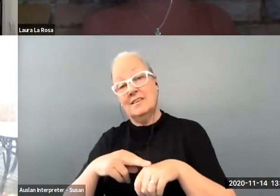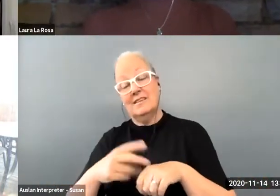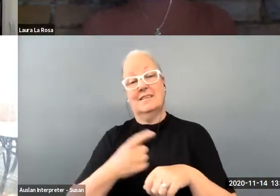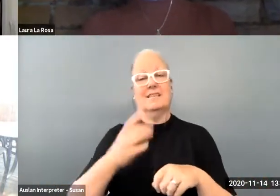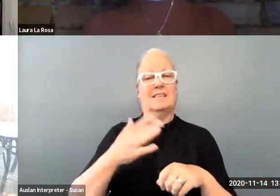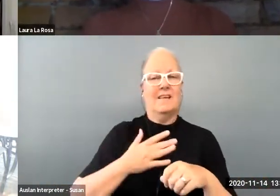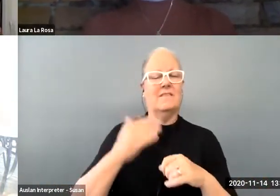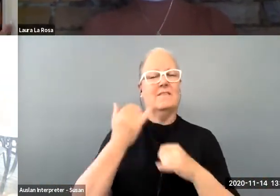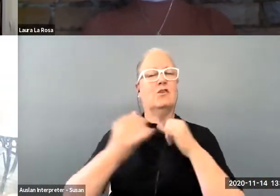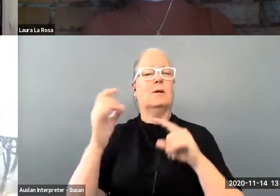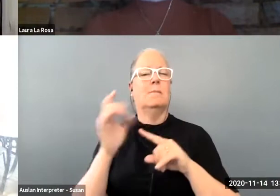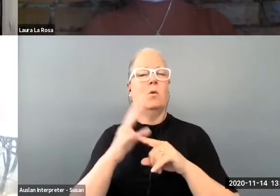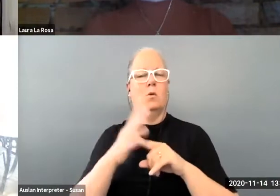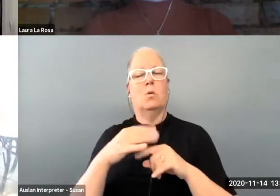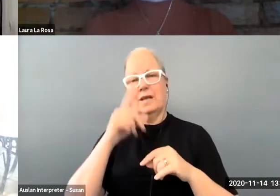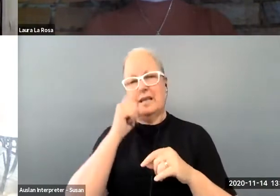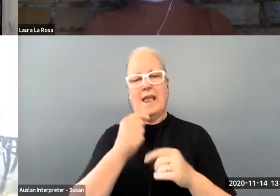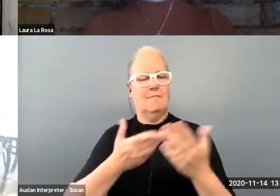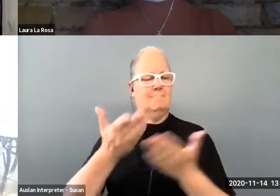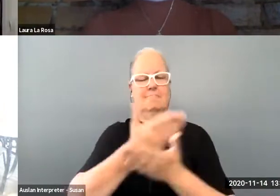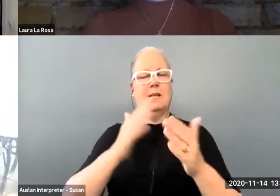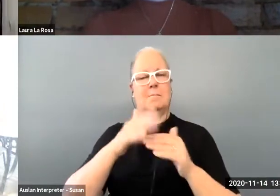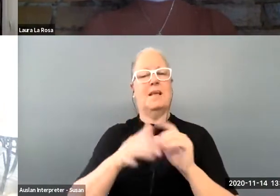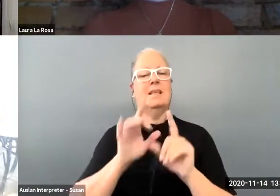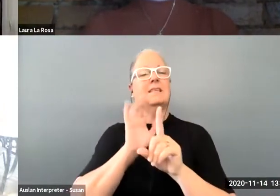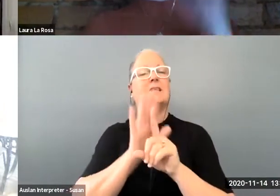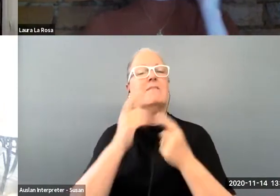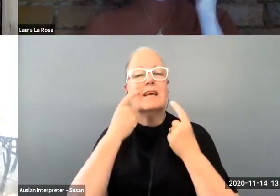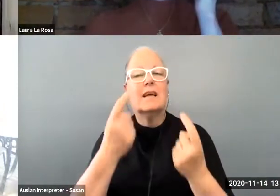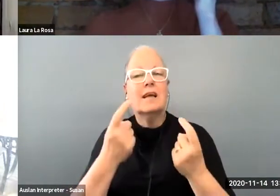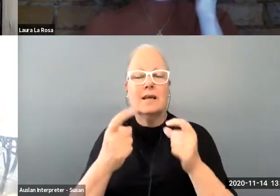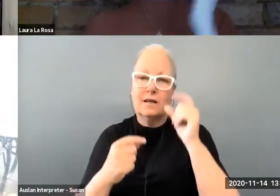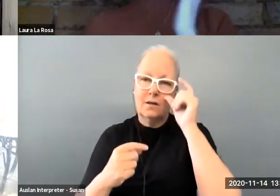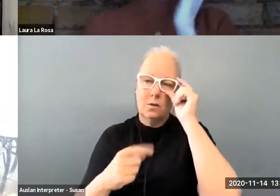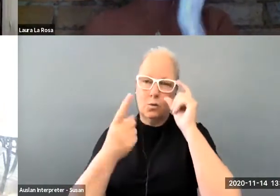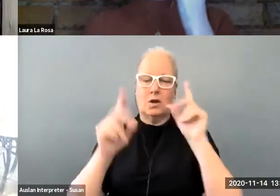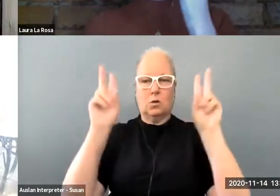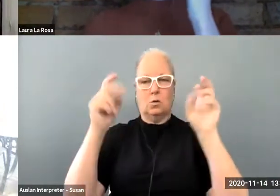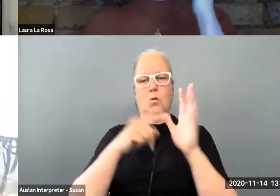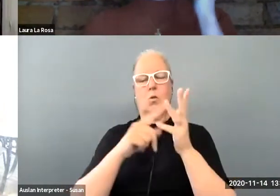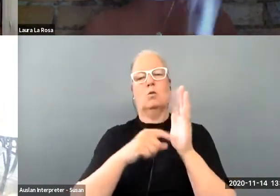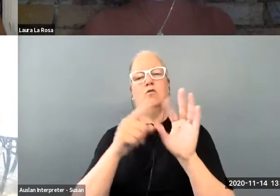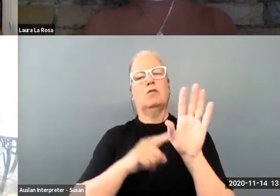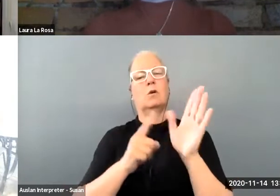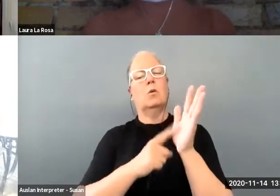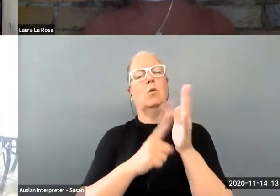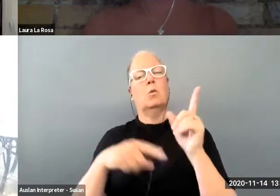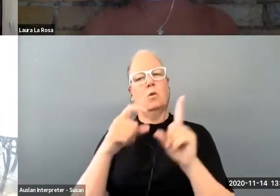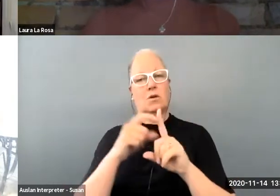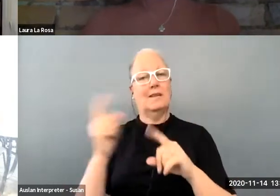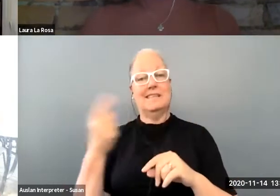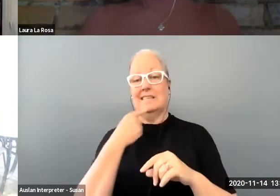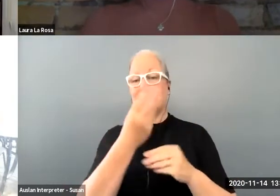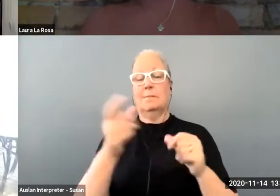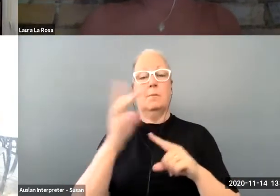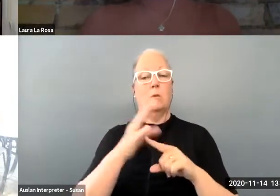for conversations regarding self-care. I want to offer up a quote from the great Audre Lorde, who said a very important thing,